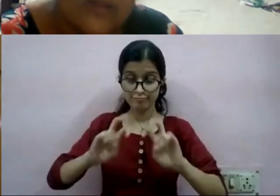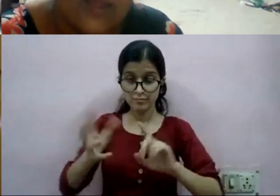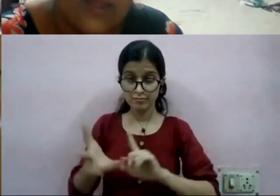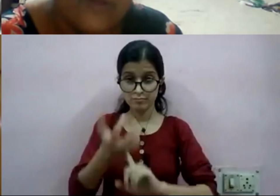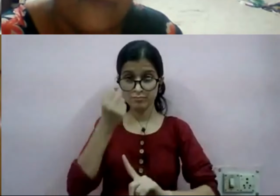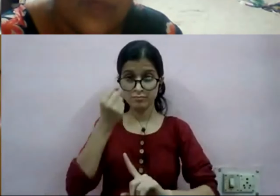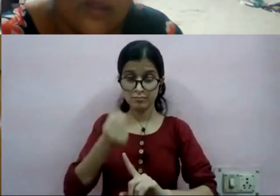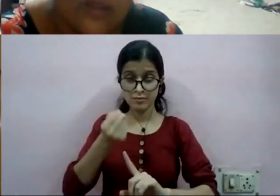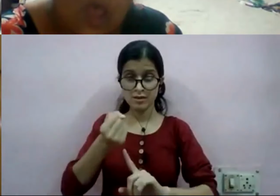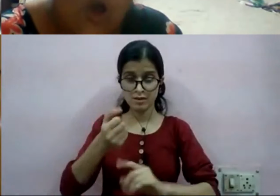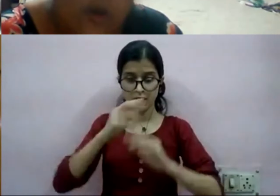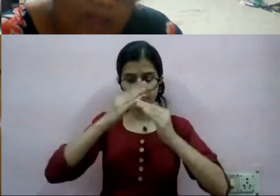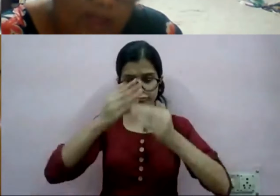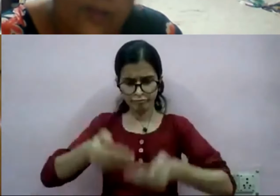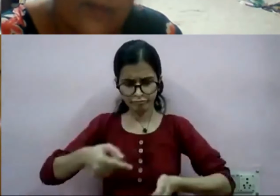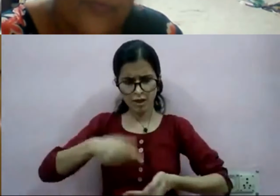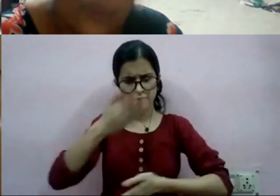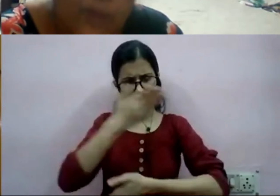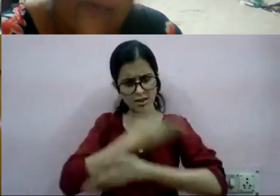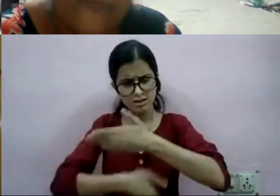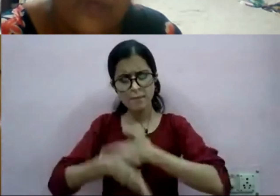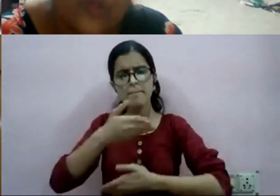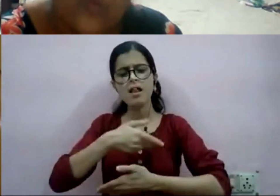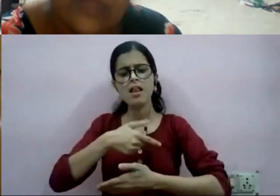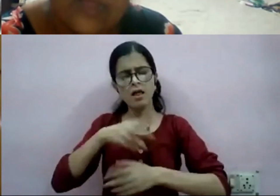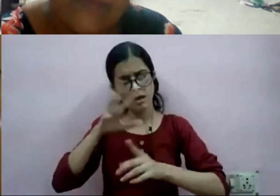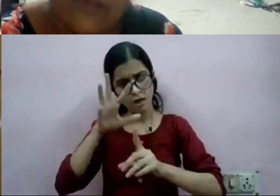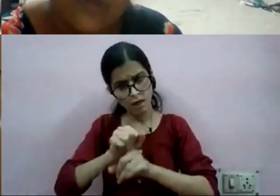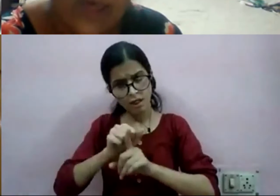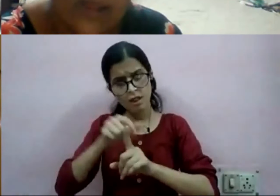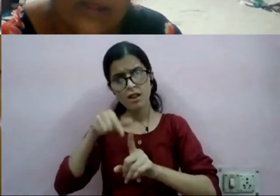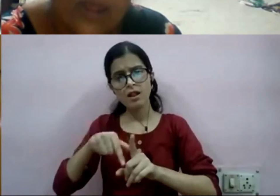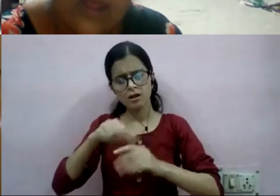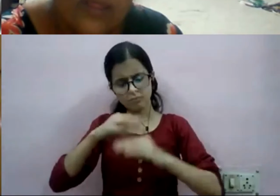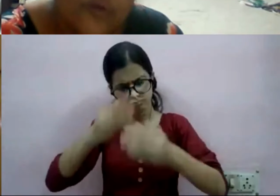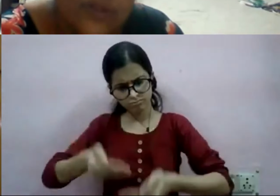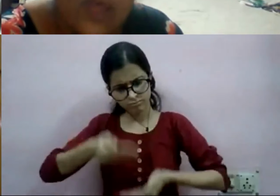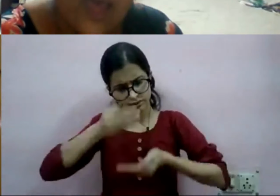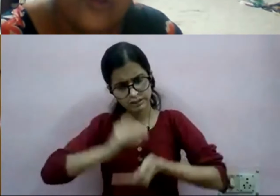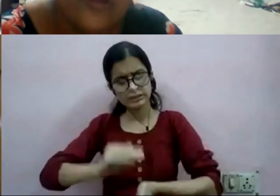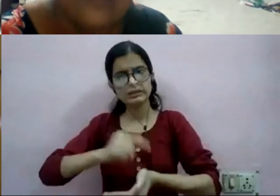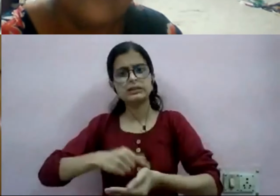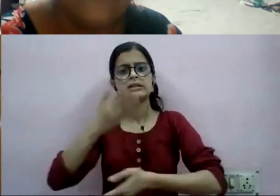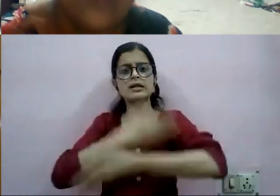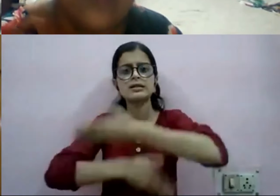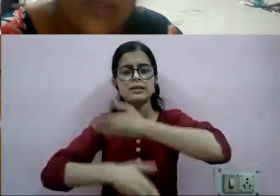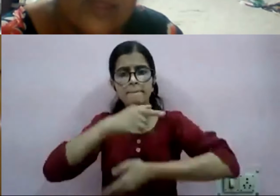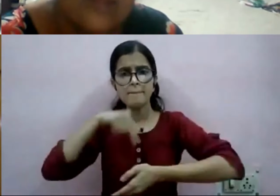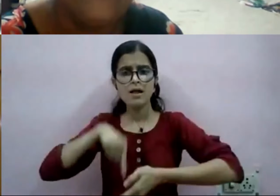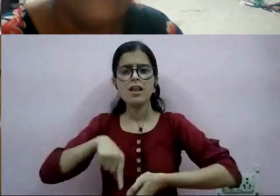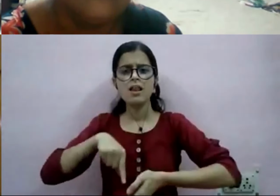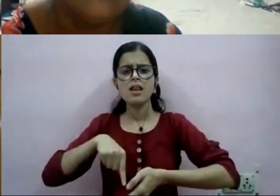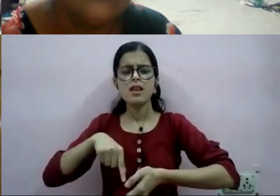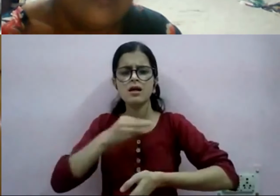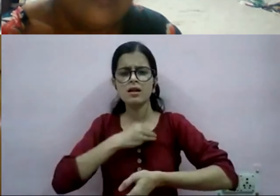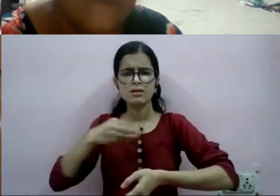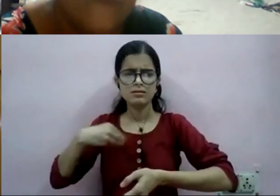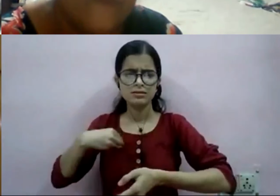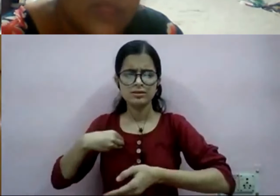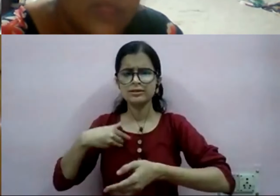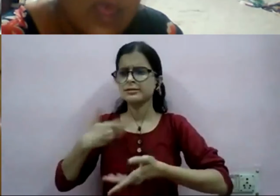a disabled fetus, or will give birth to a disabled child, the reactions from the medical